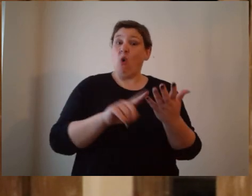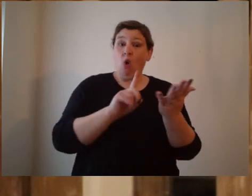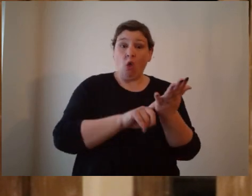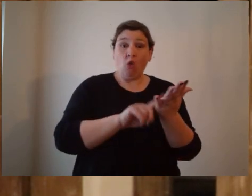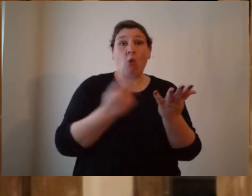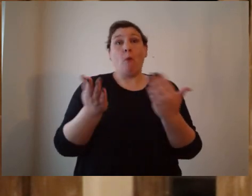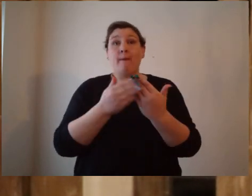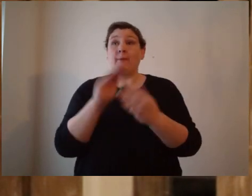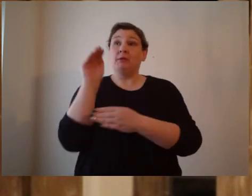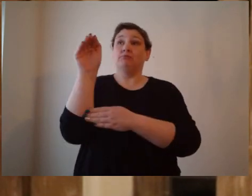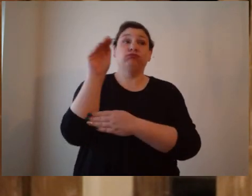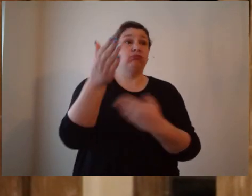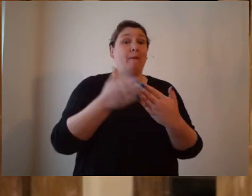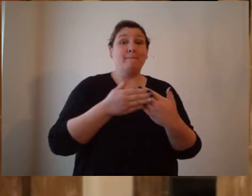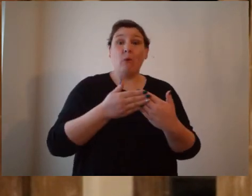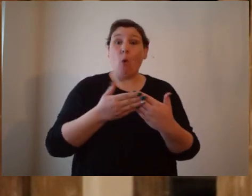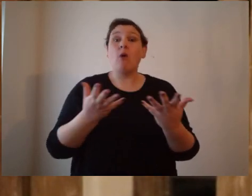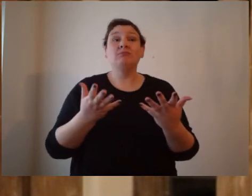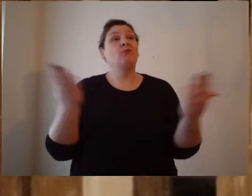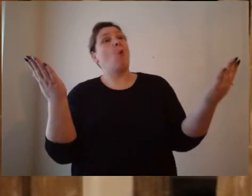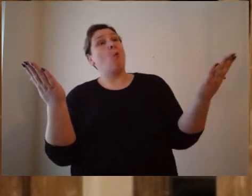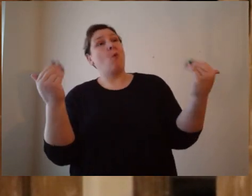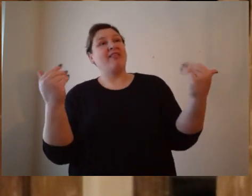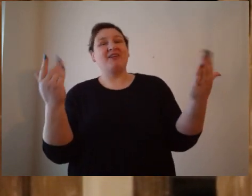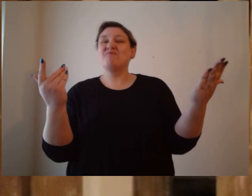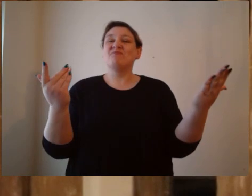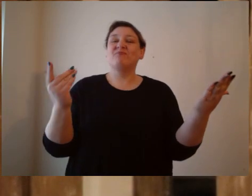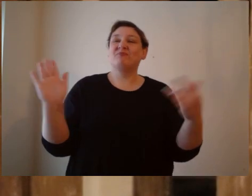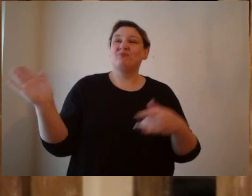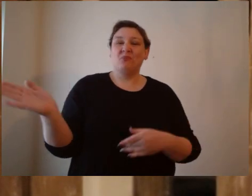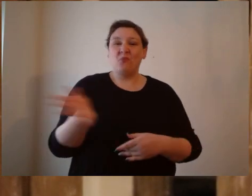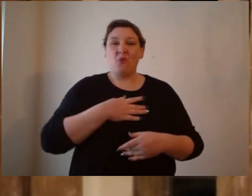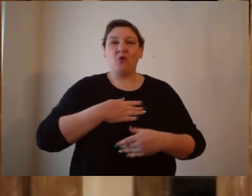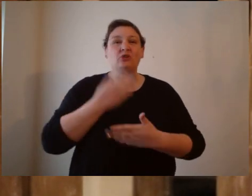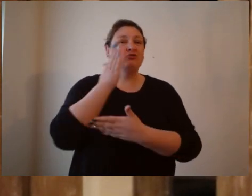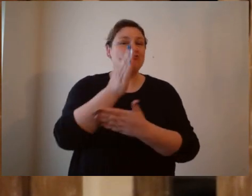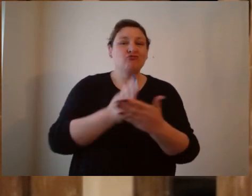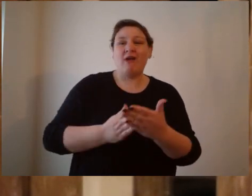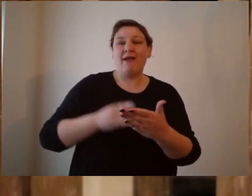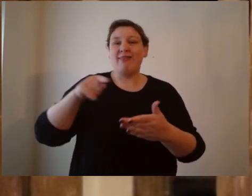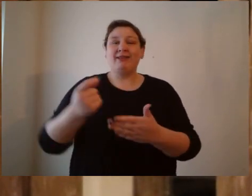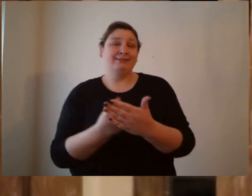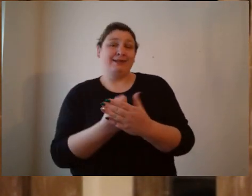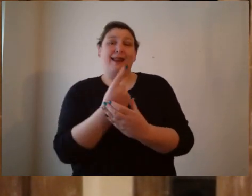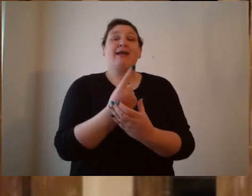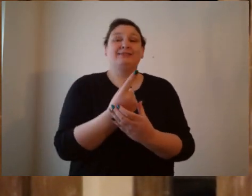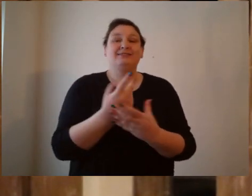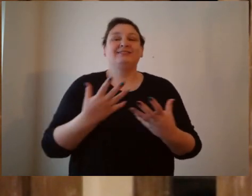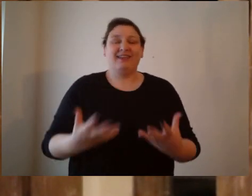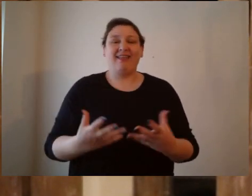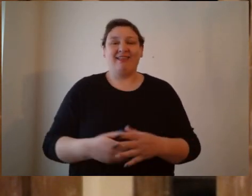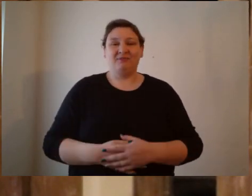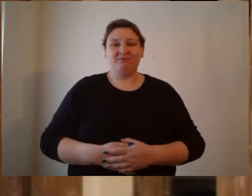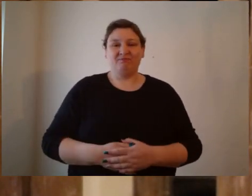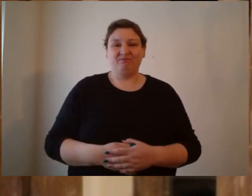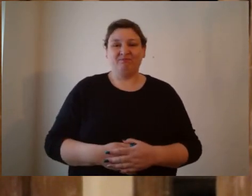those of you that are further afield, welcome as we all share this light